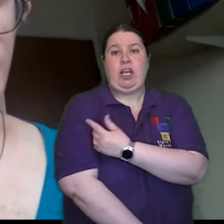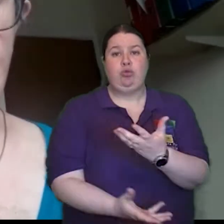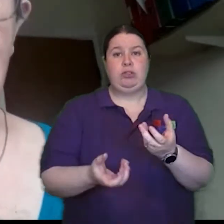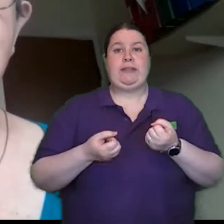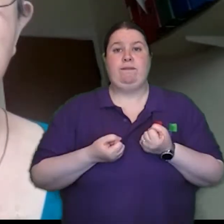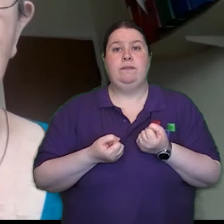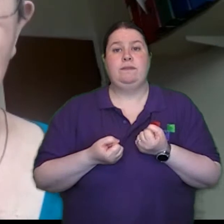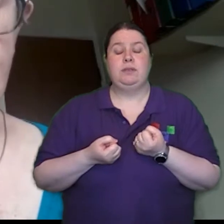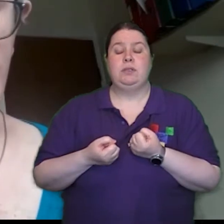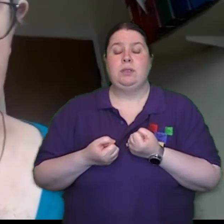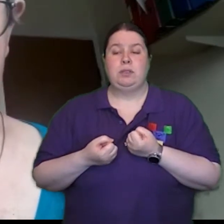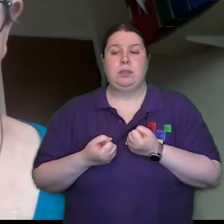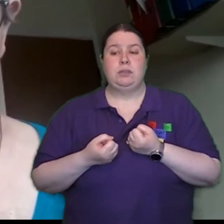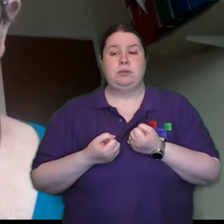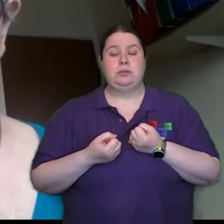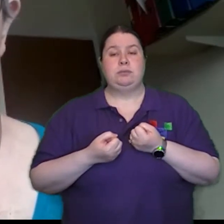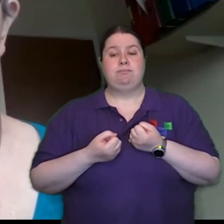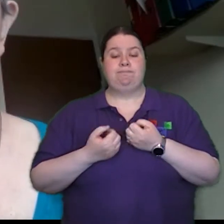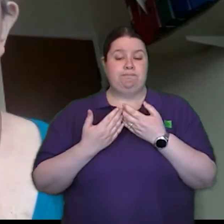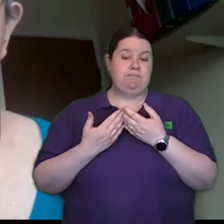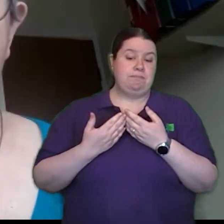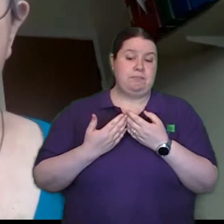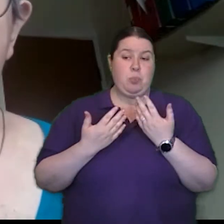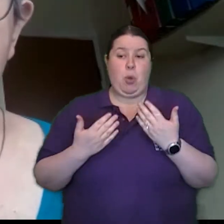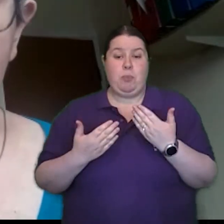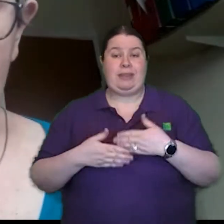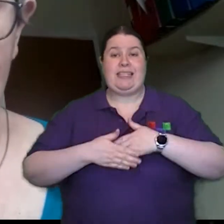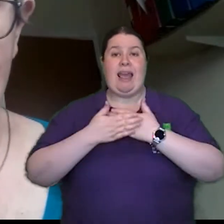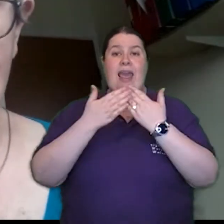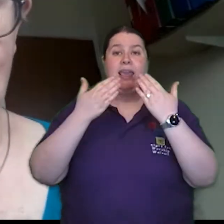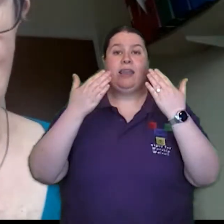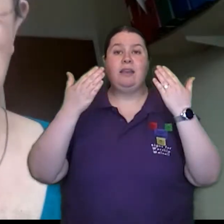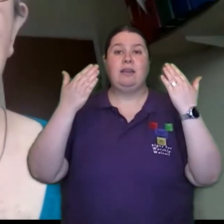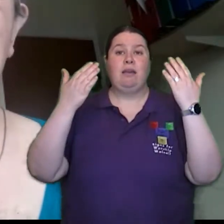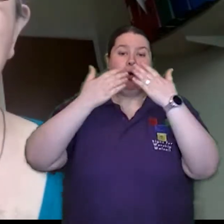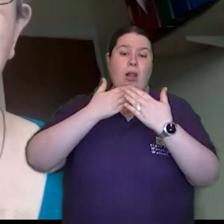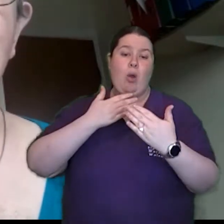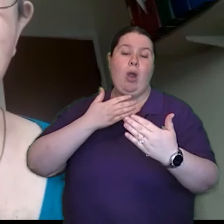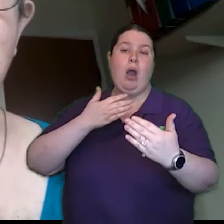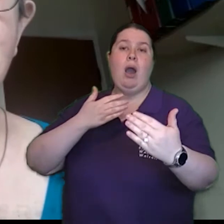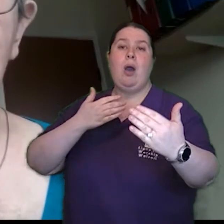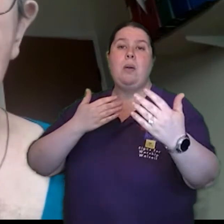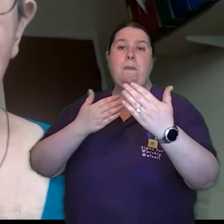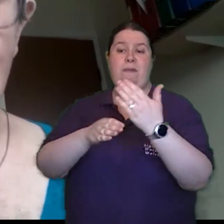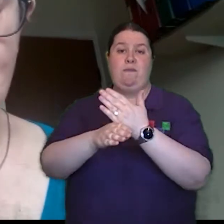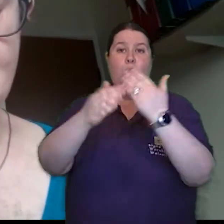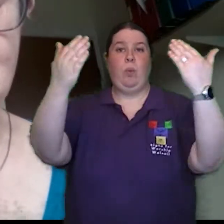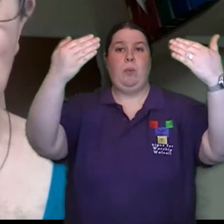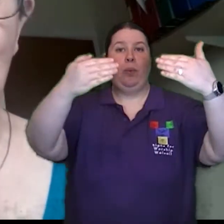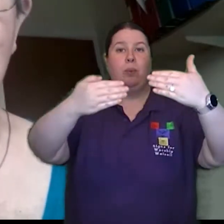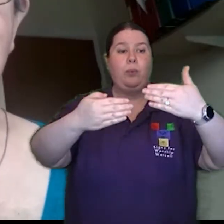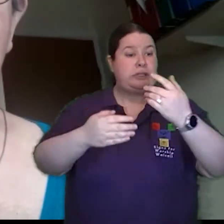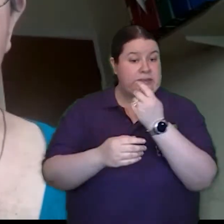protection against COVID-19. The days are lengthening and the first spring